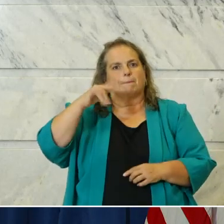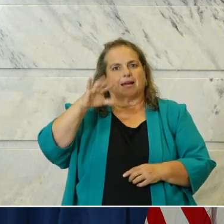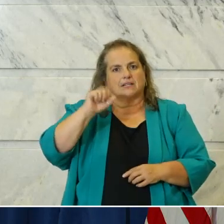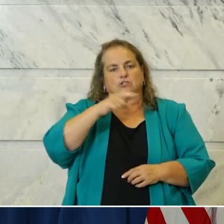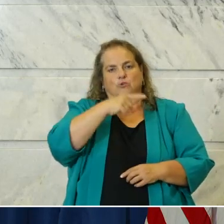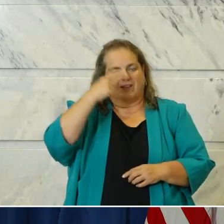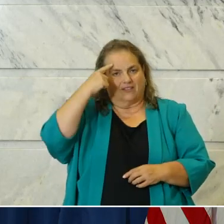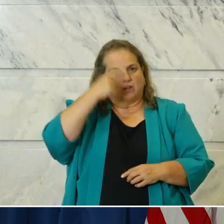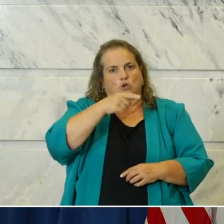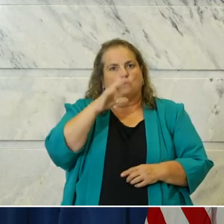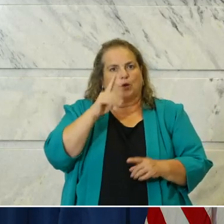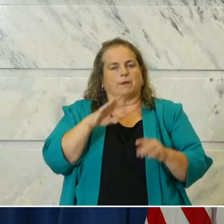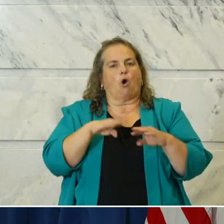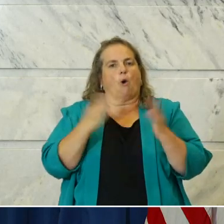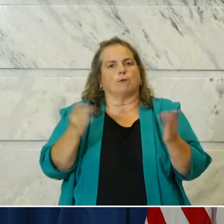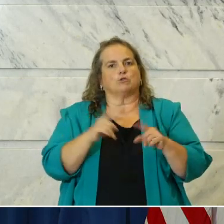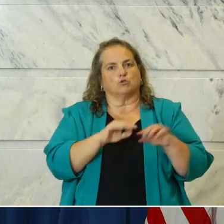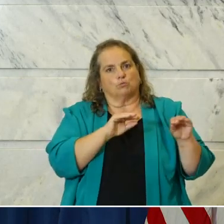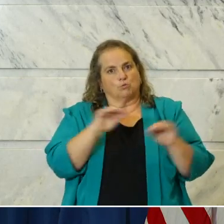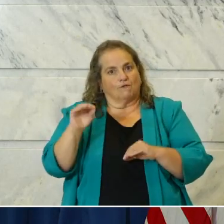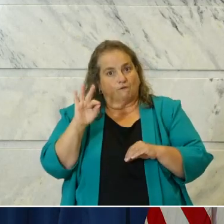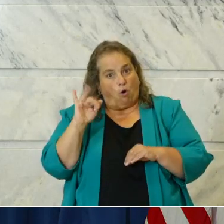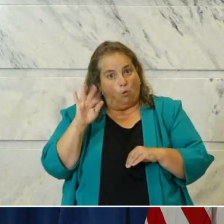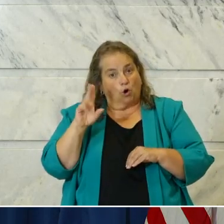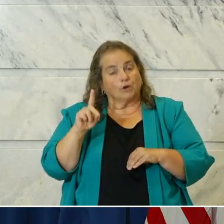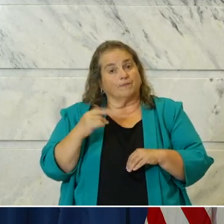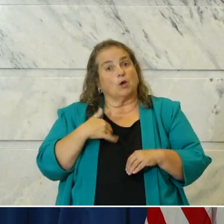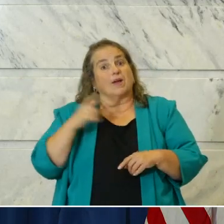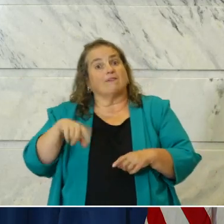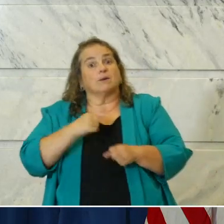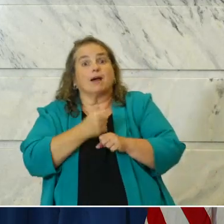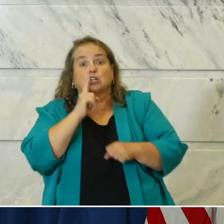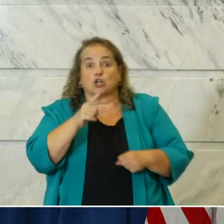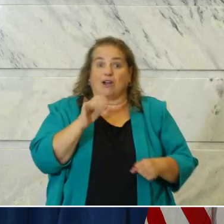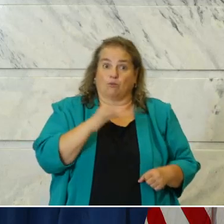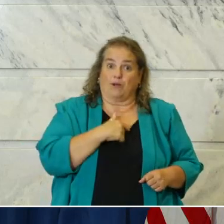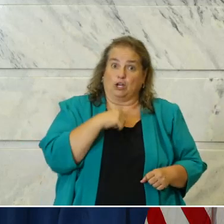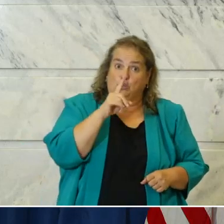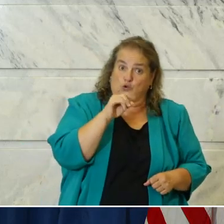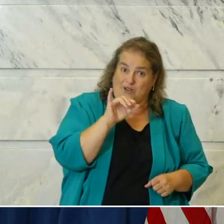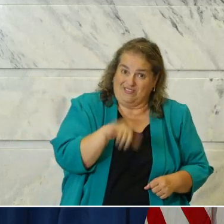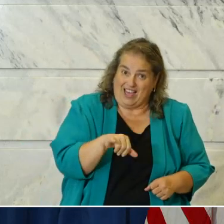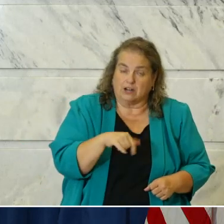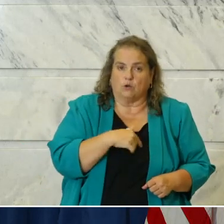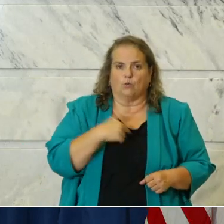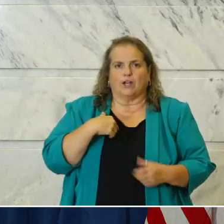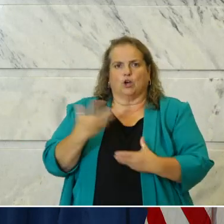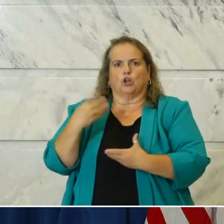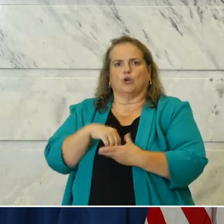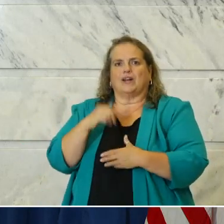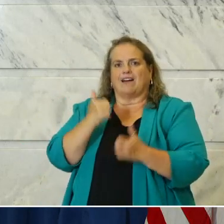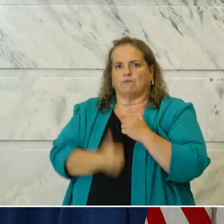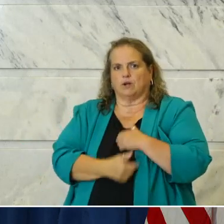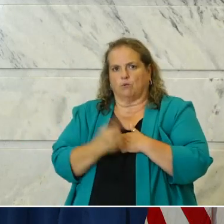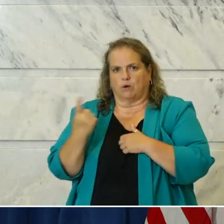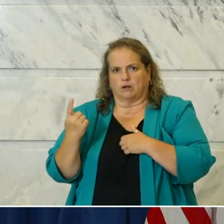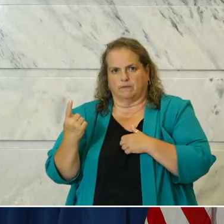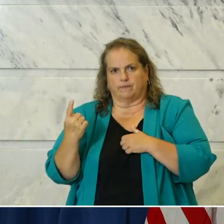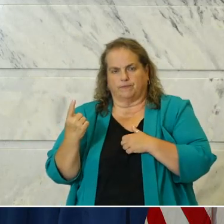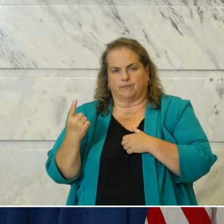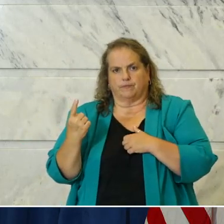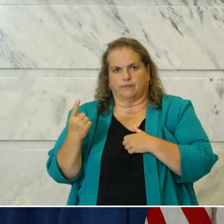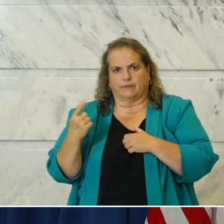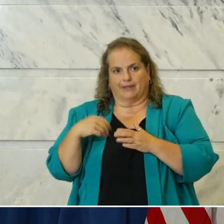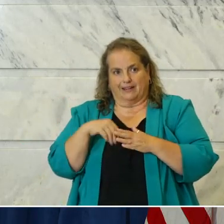open to moving forward on? Now, we got to make sure if we go there, though, that we include everybody. And